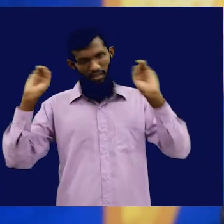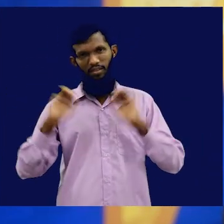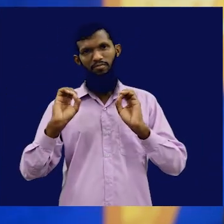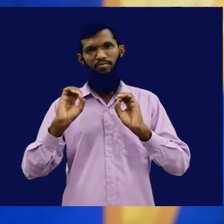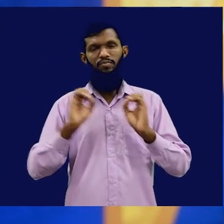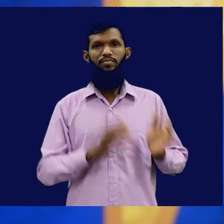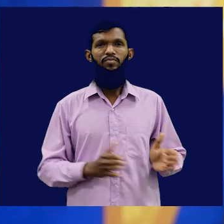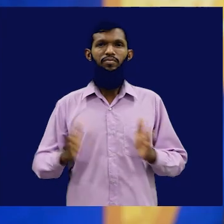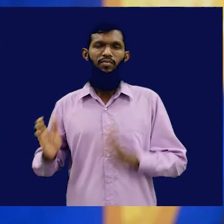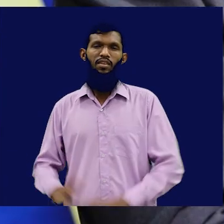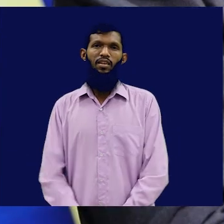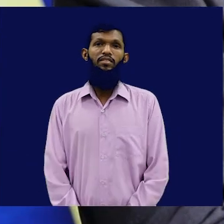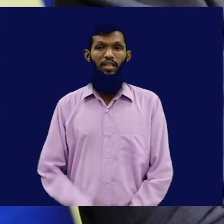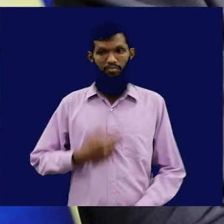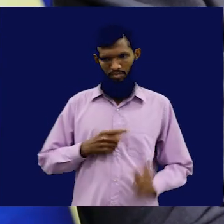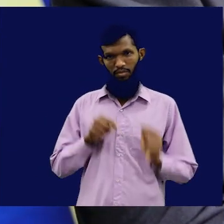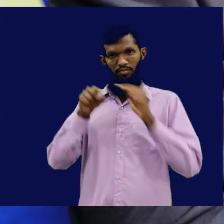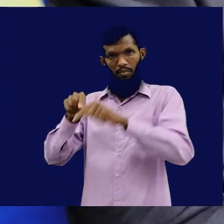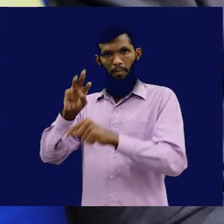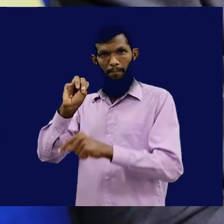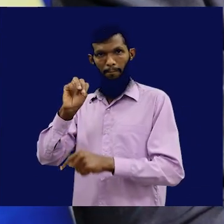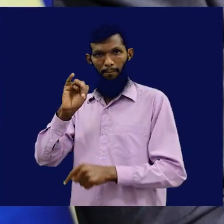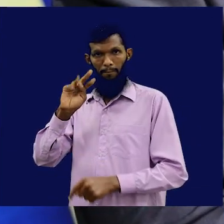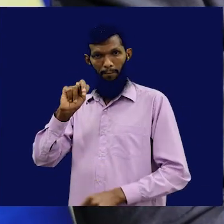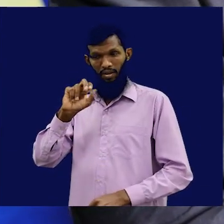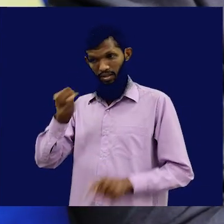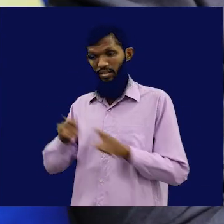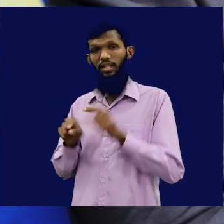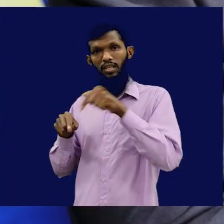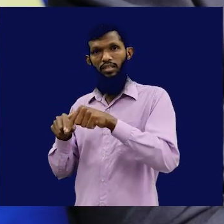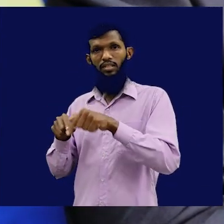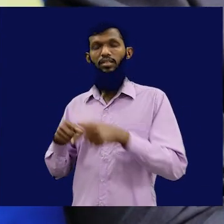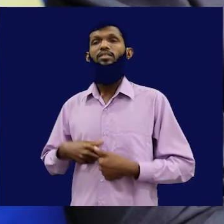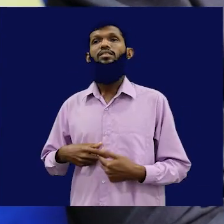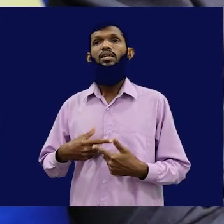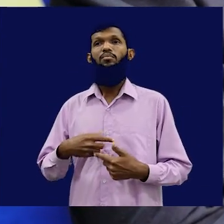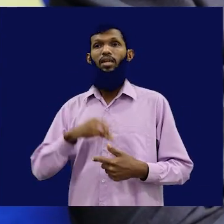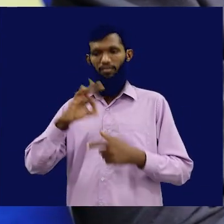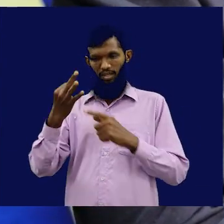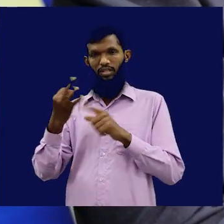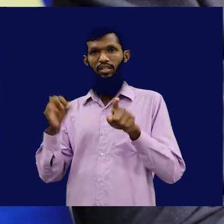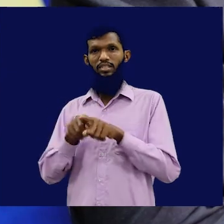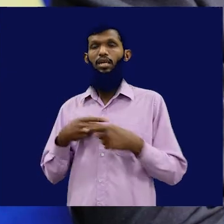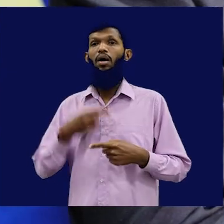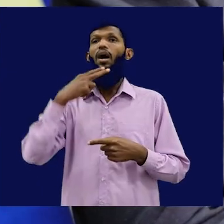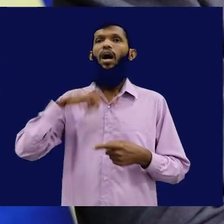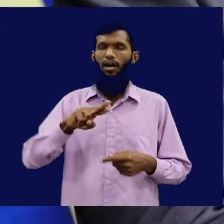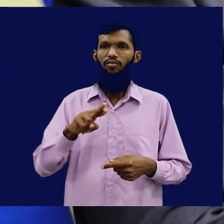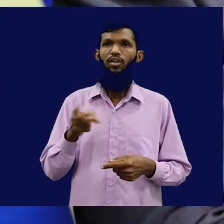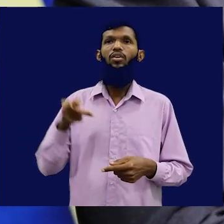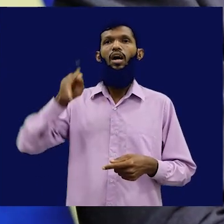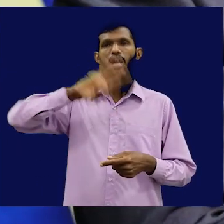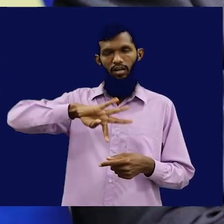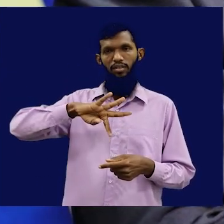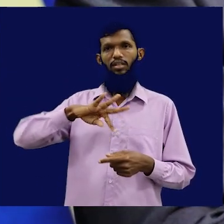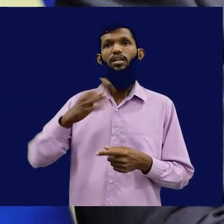partners in worship or whatsoever. After reaching Mina, offer Dhuhr, Asr, Maghrib, and Isha prayer of the 8th day of Dhul Hijjah